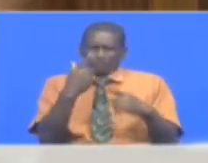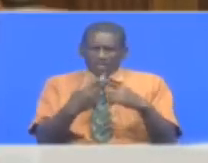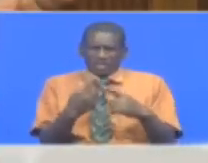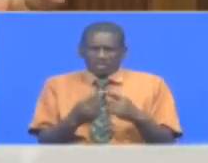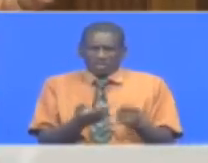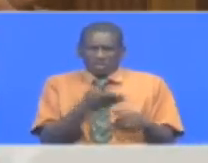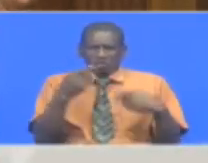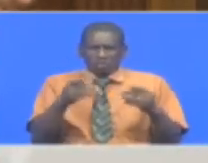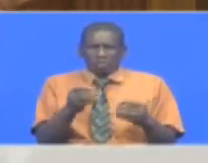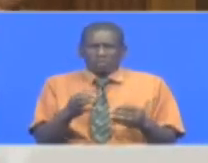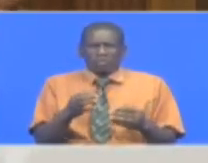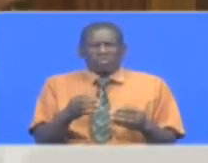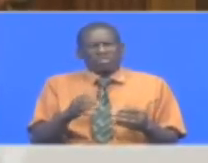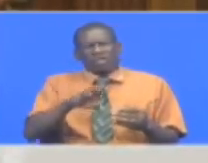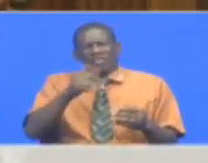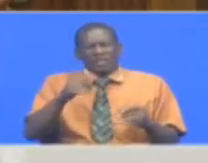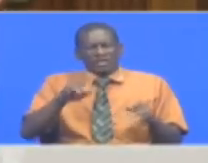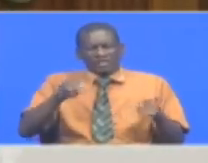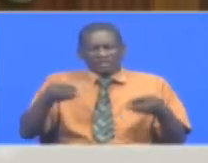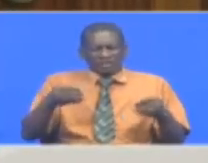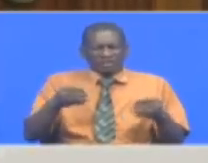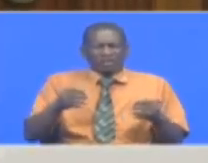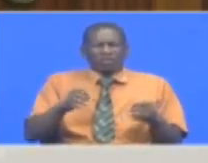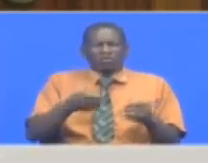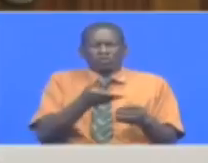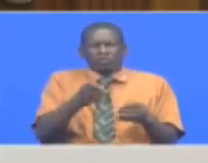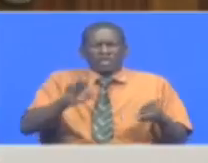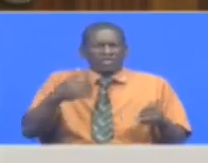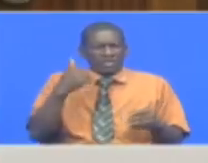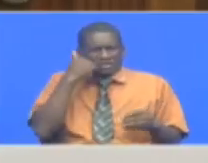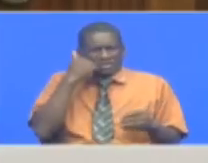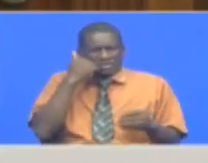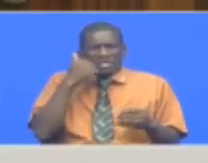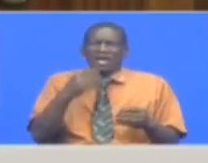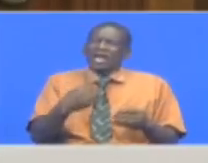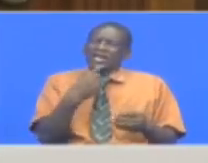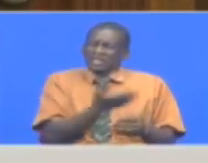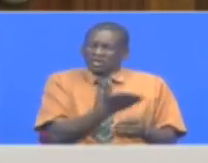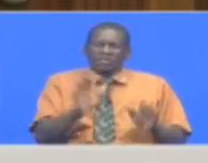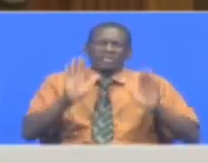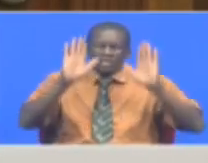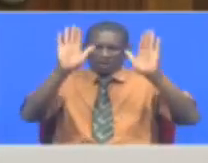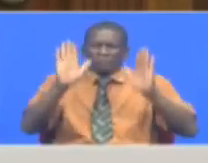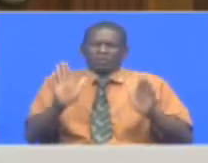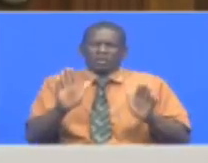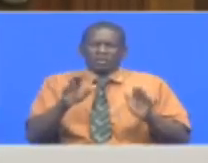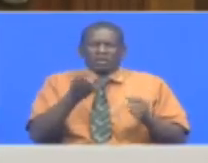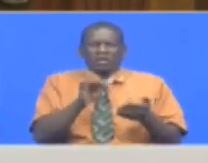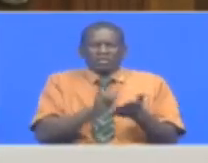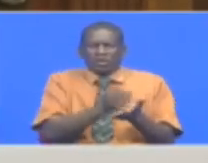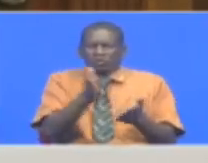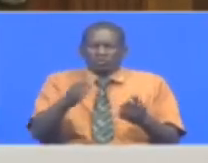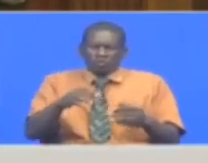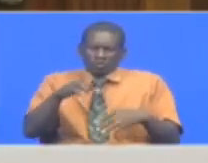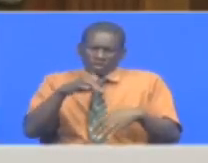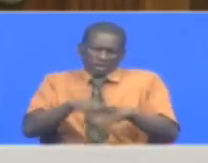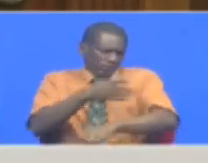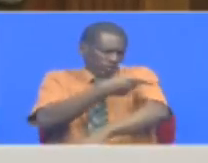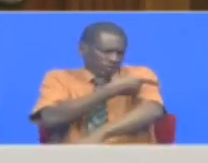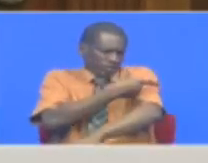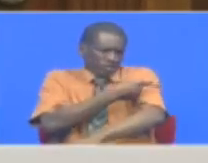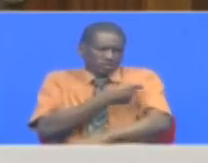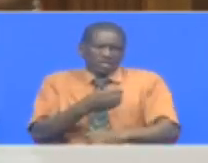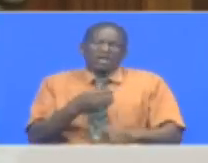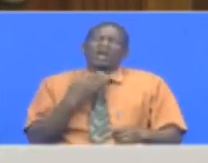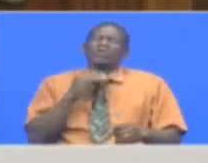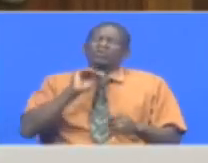with comorbidities, that it is essential that you be vaccinated. And I will appeal to all